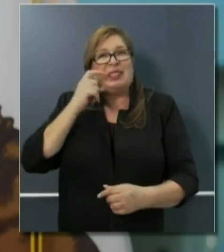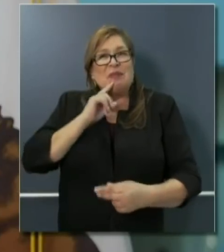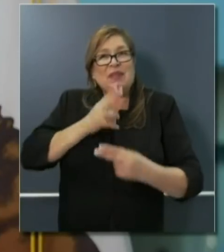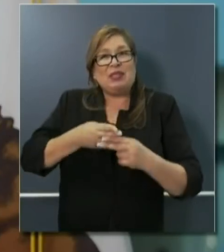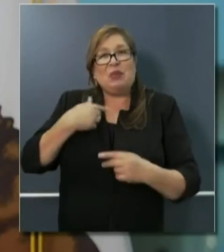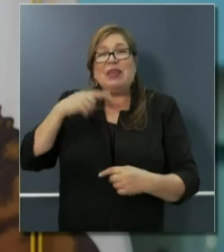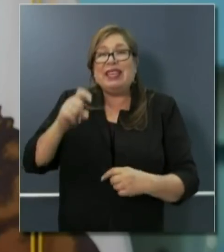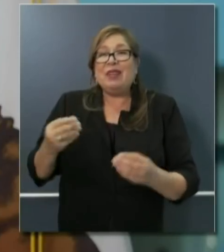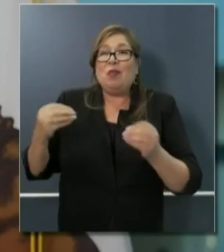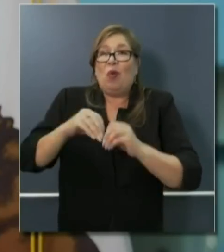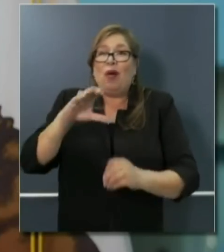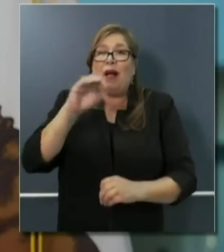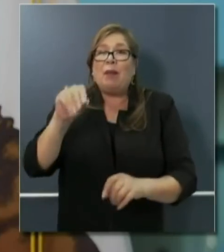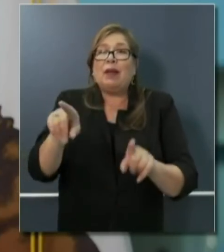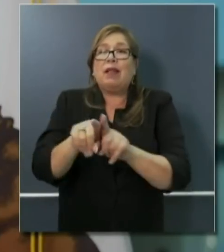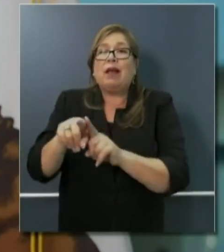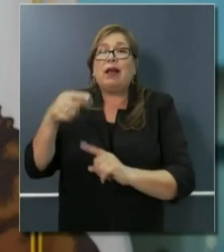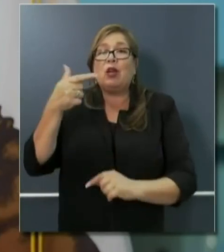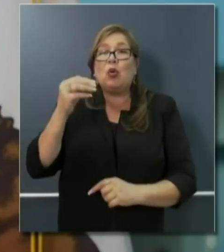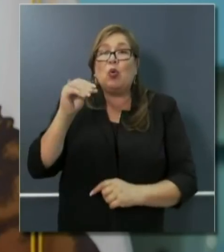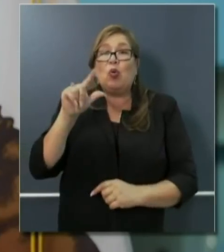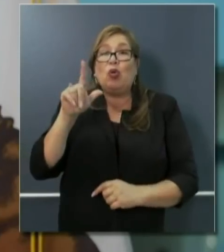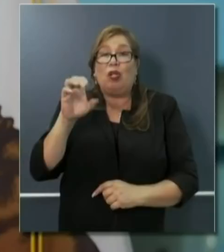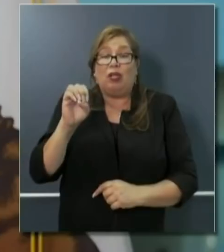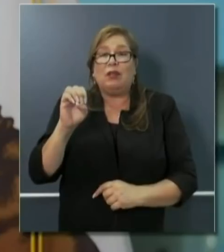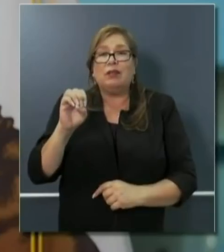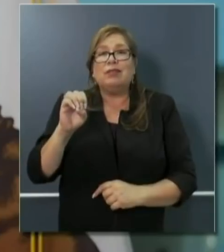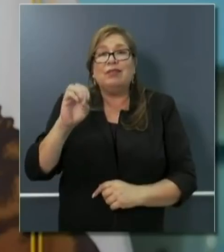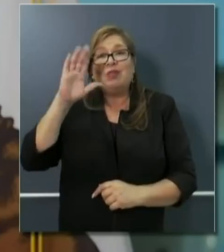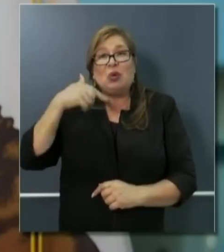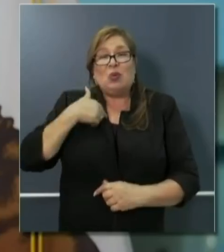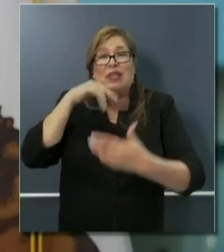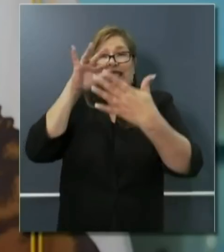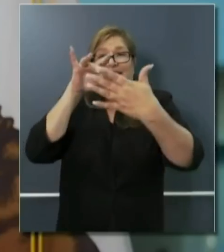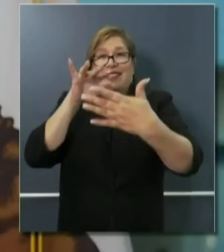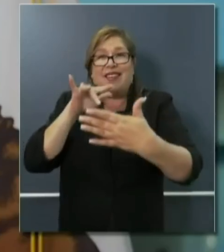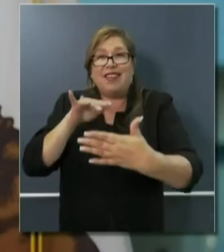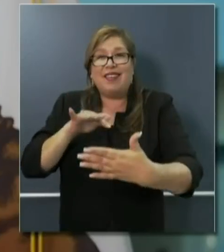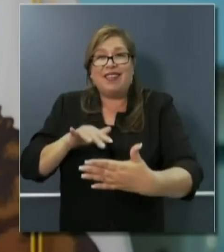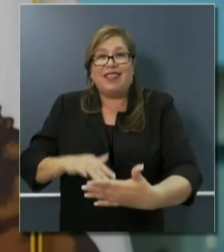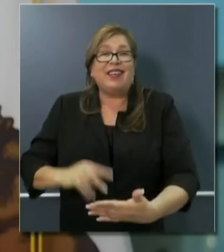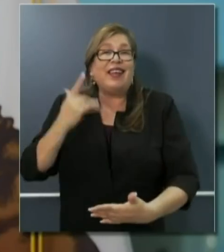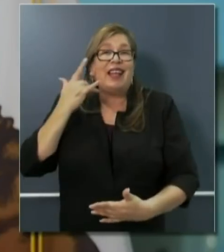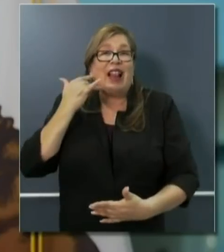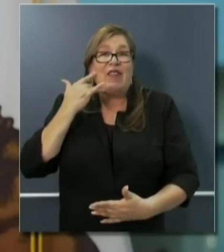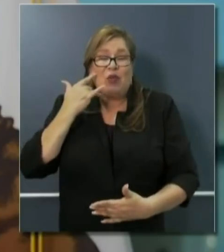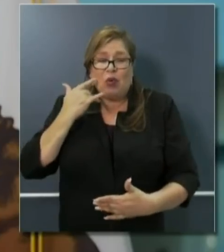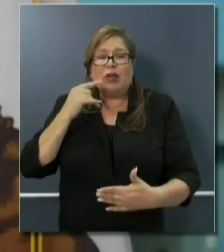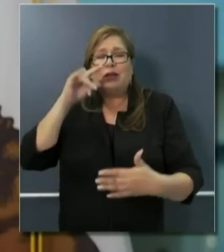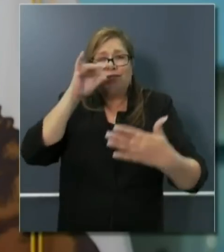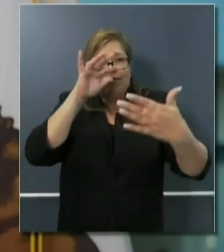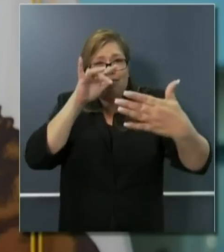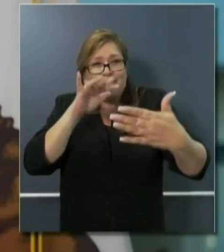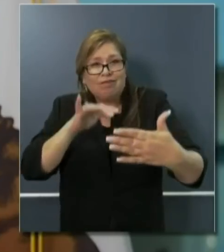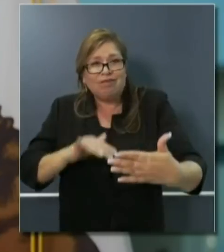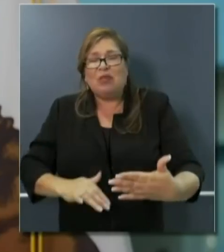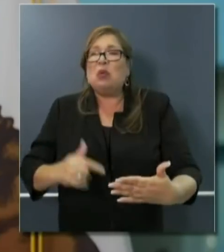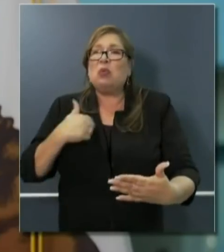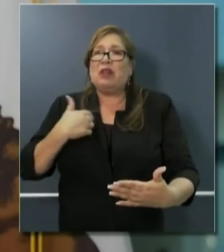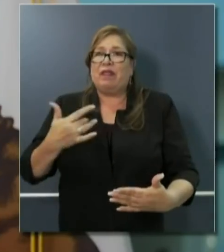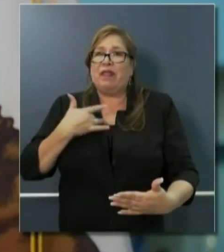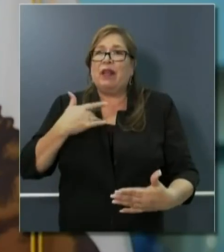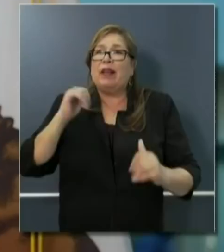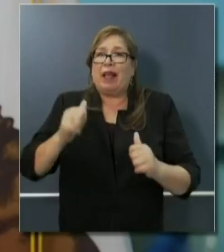made a point. We did a survey, a vulnerability map of the entire state of California to provide confidently